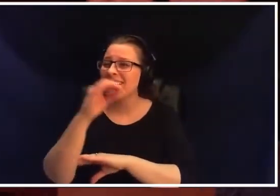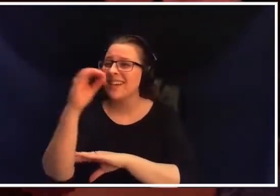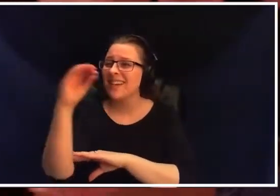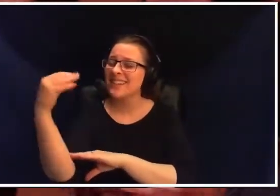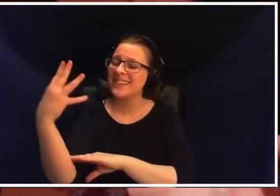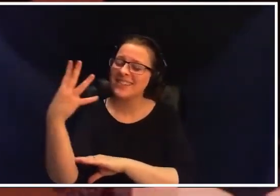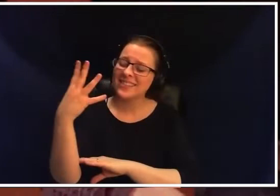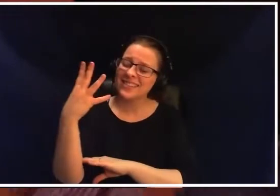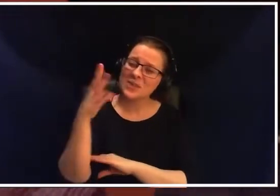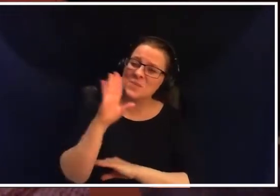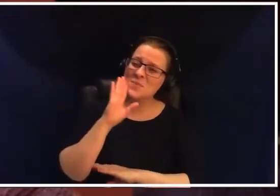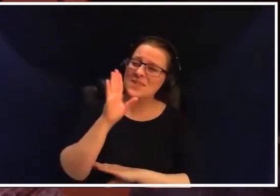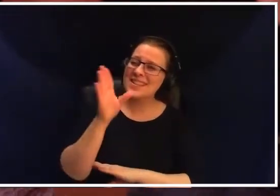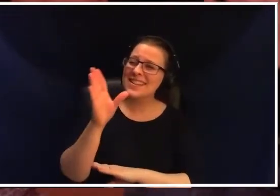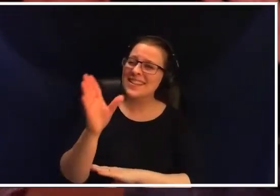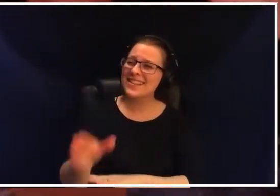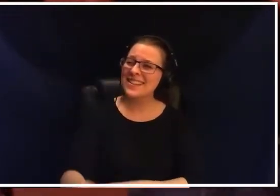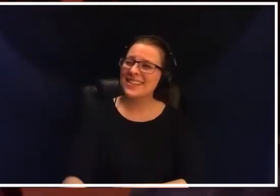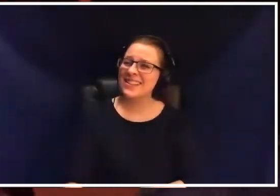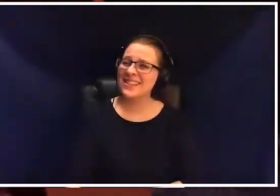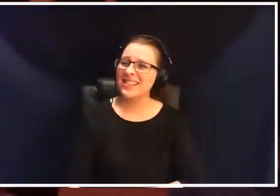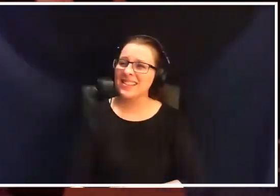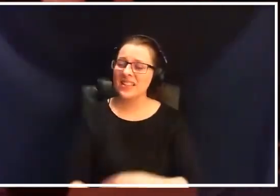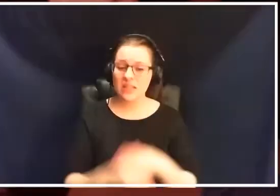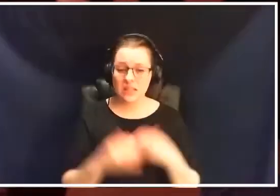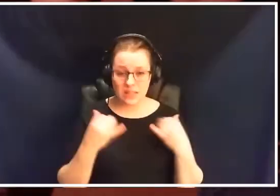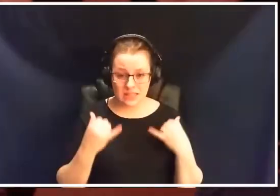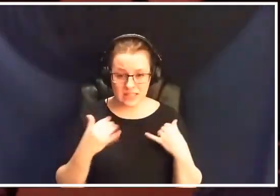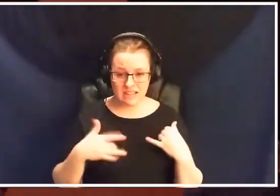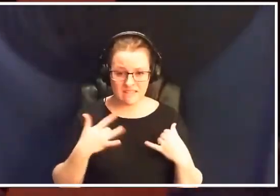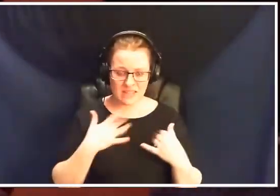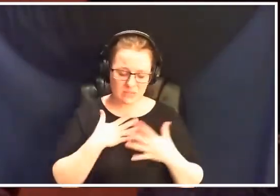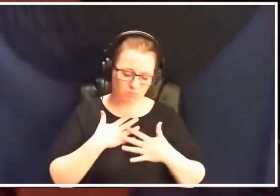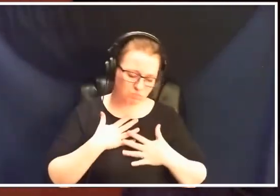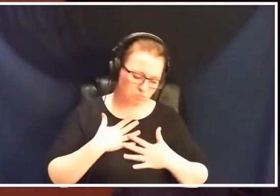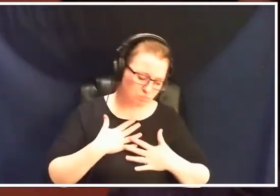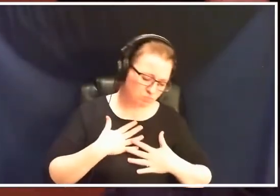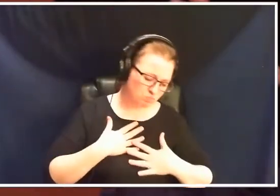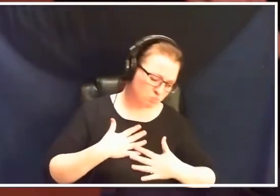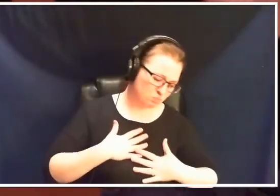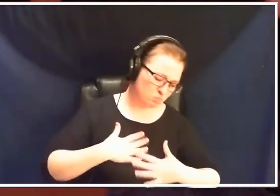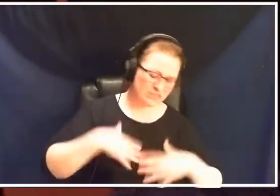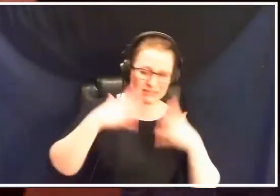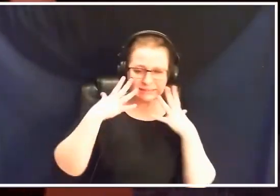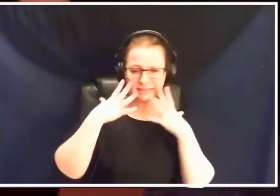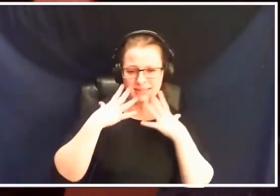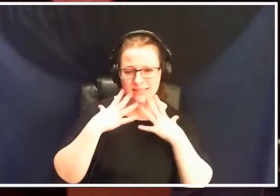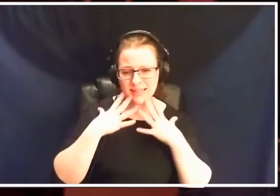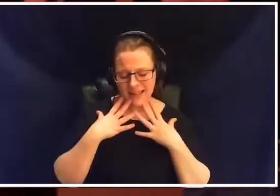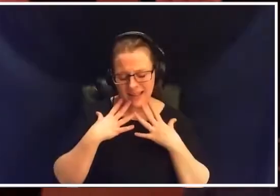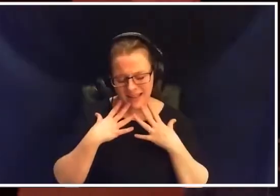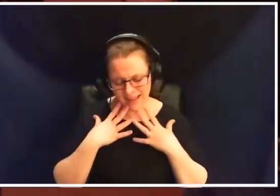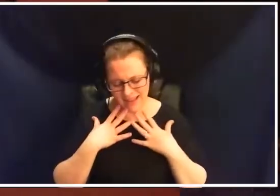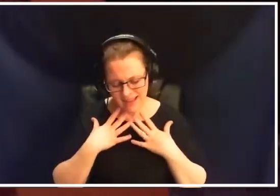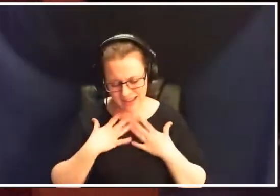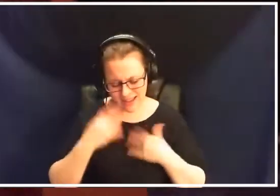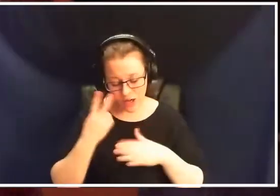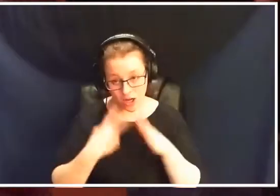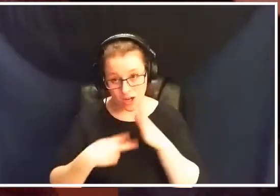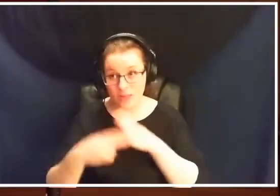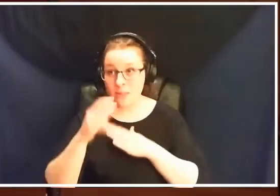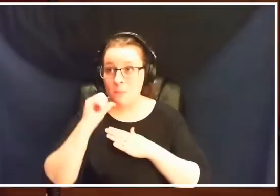tomorrow clears away the cobwebs and the sorrow till there's